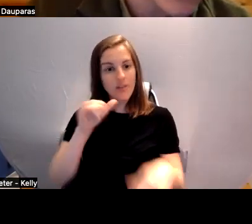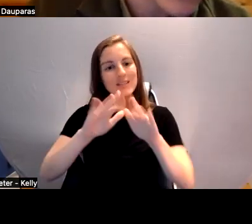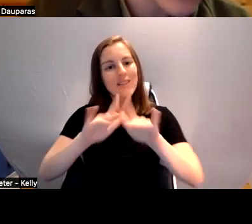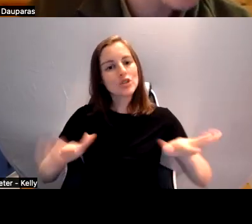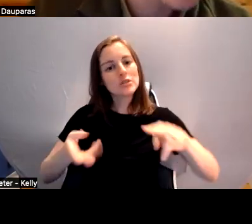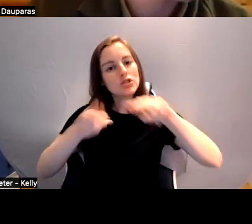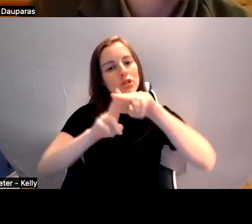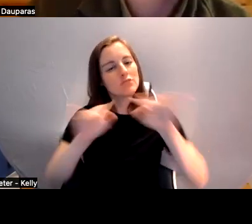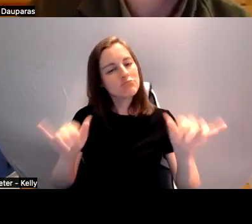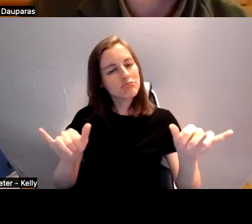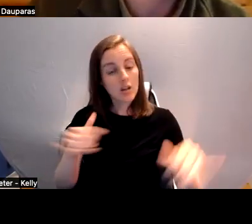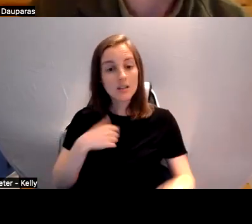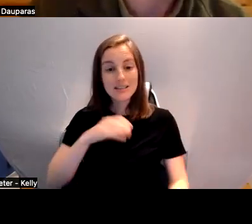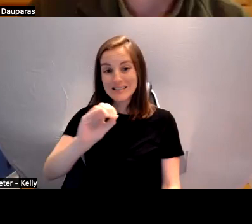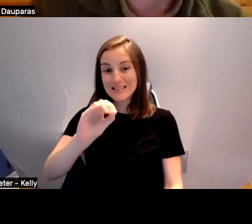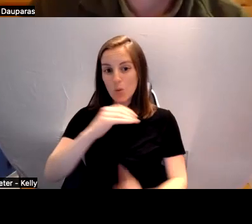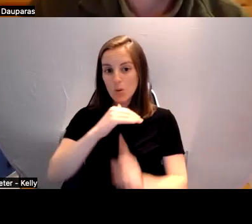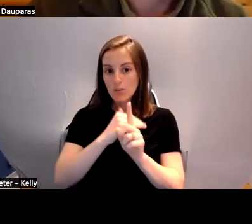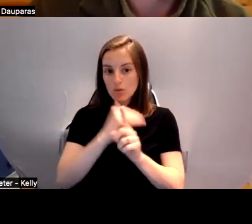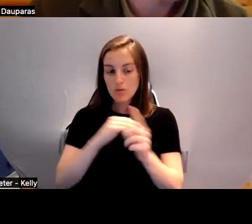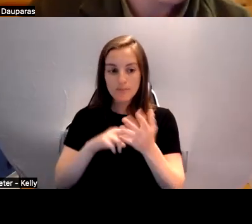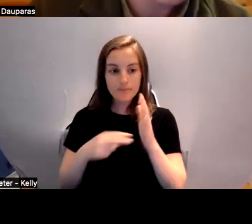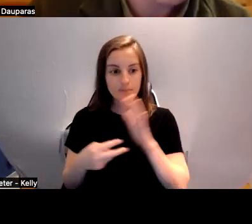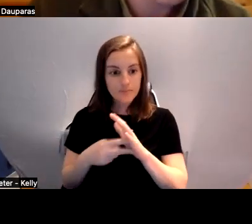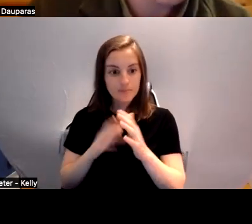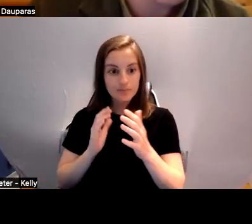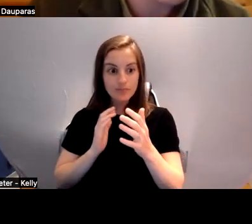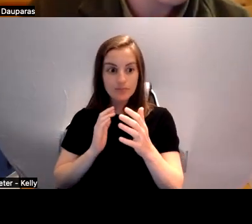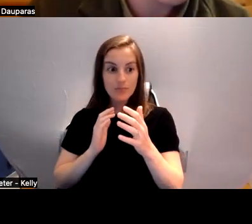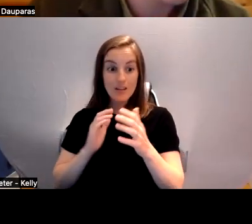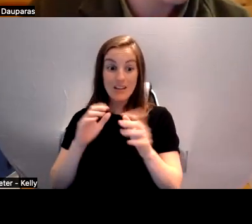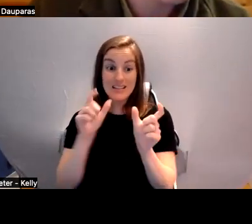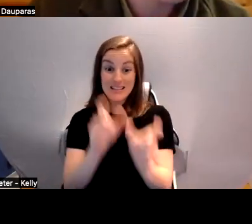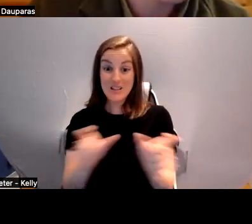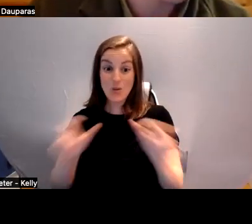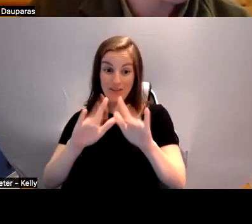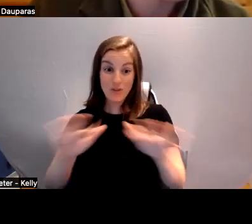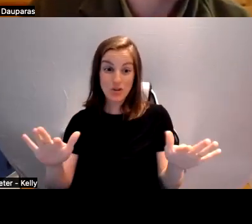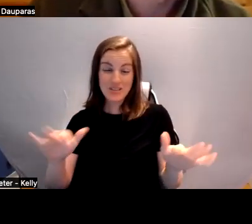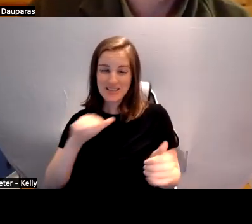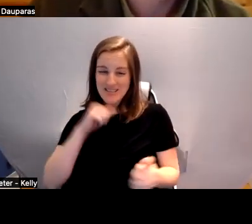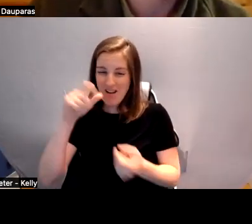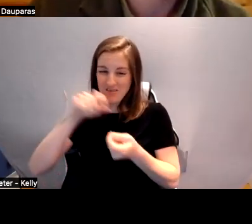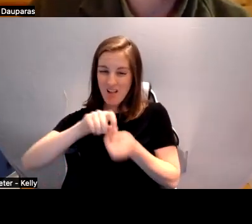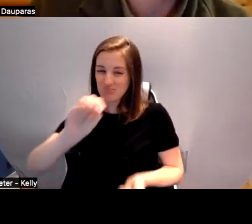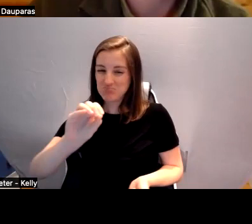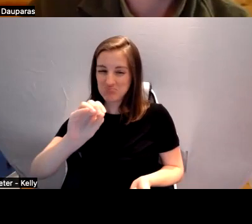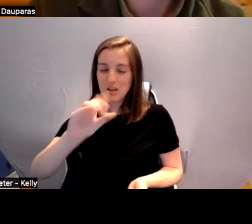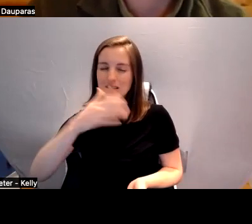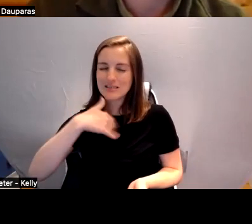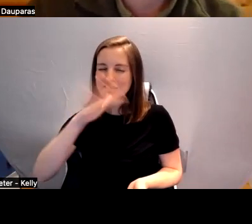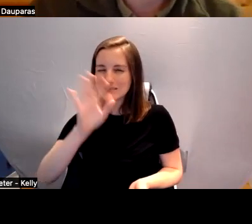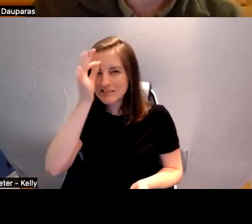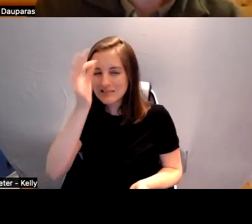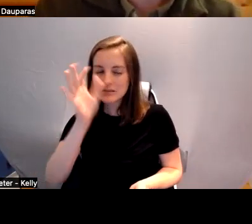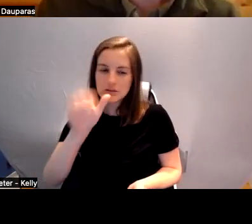notice that at 0 temperature, so it means taking argmax, the sequence diversity is still not exactly 0. It's about 10%. And this